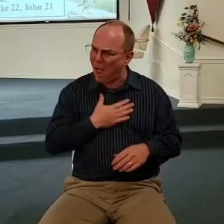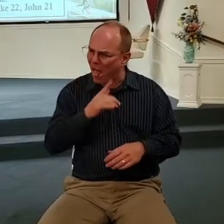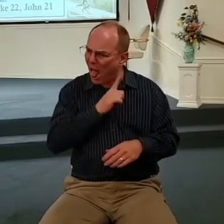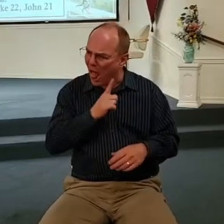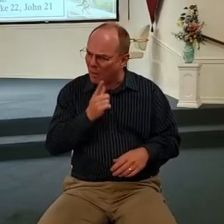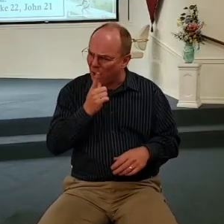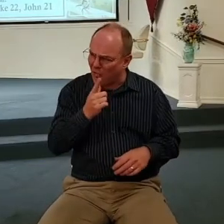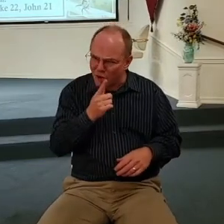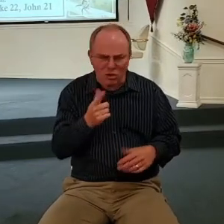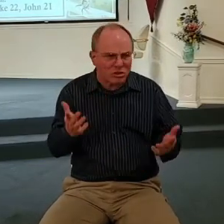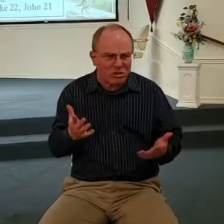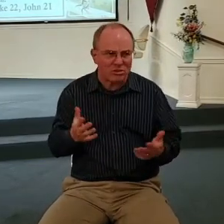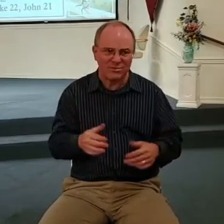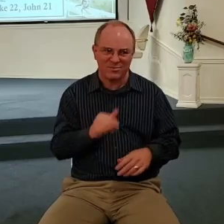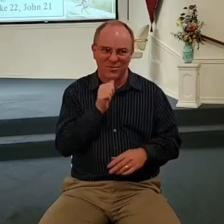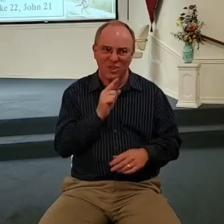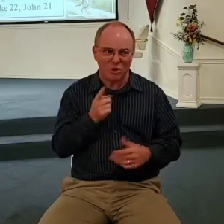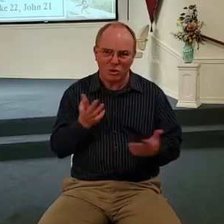didn't.